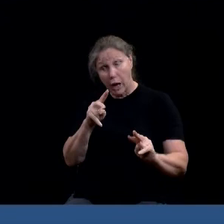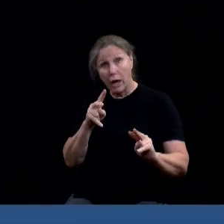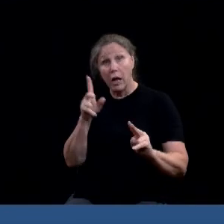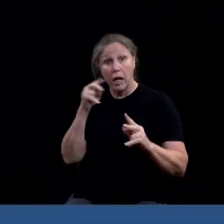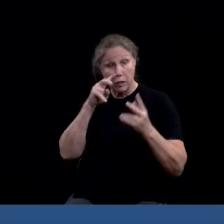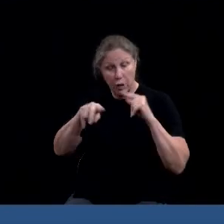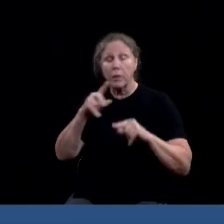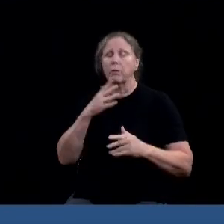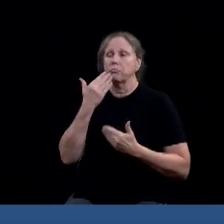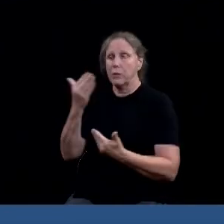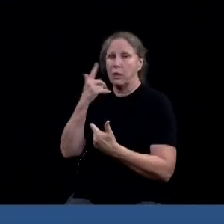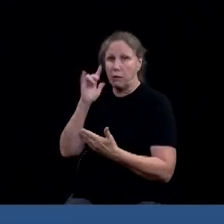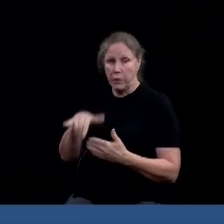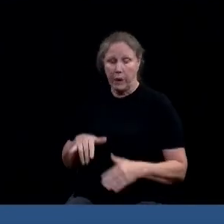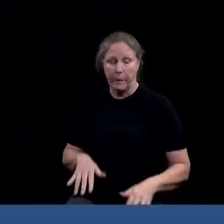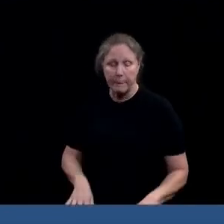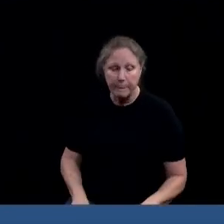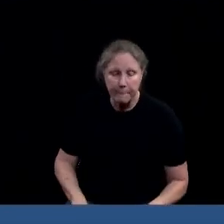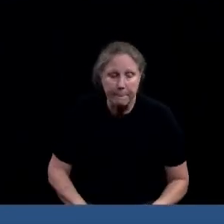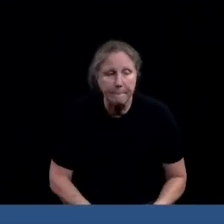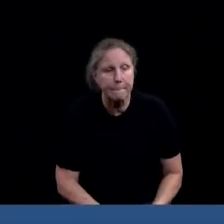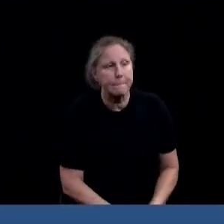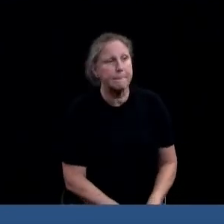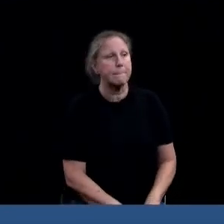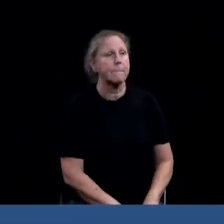Just remember, I'm coming through 2 times.